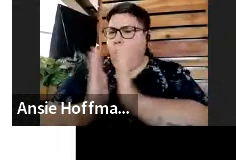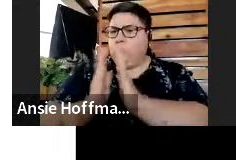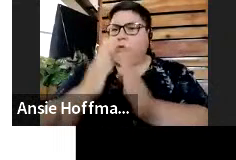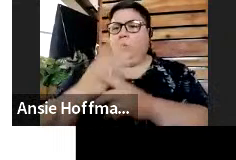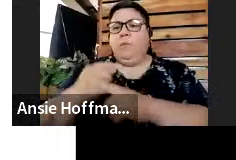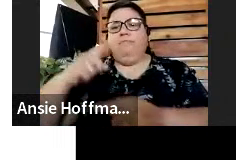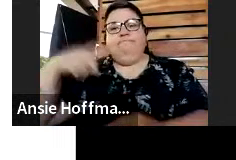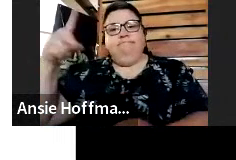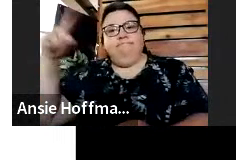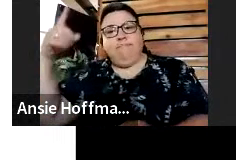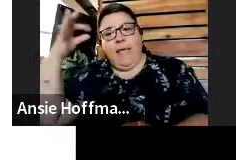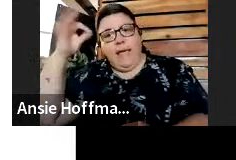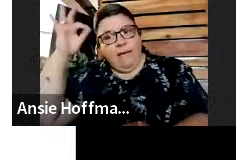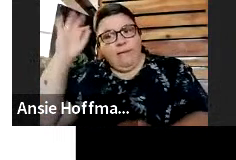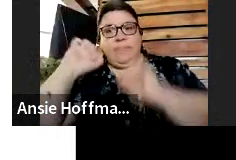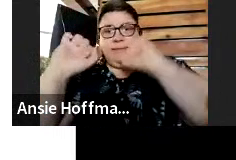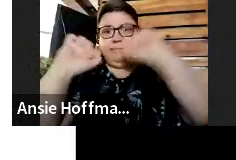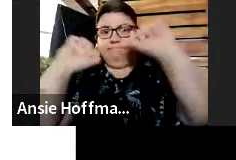a tariff